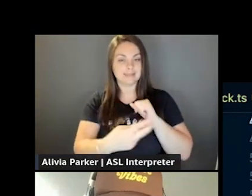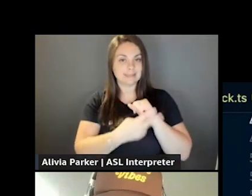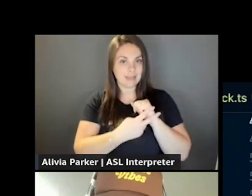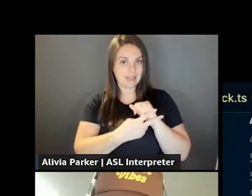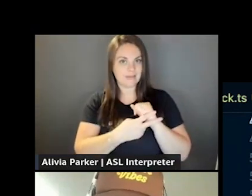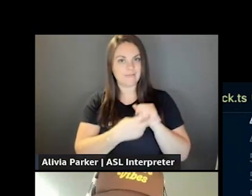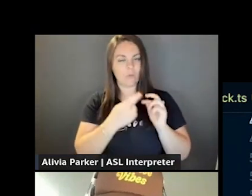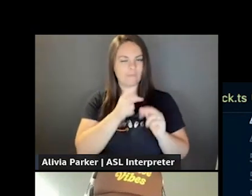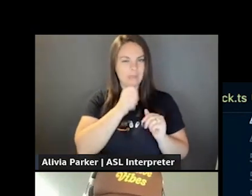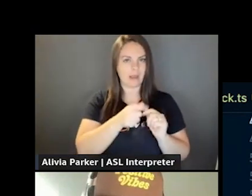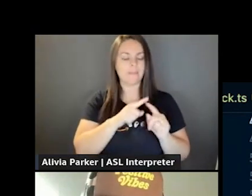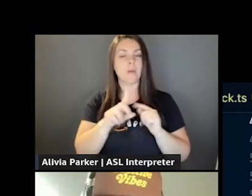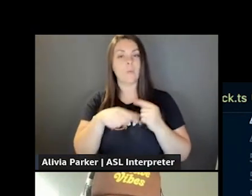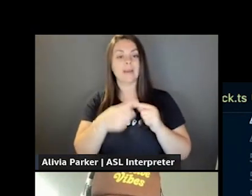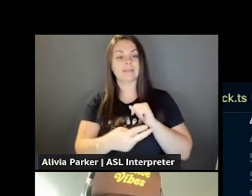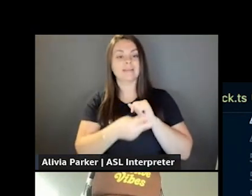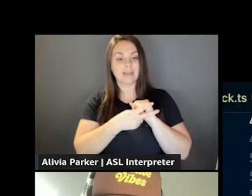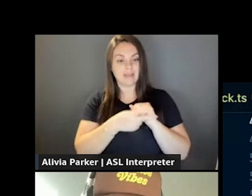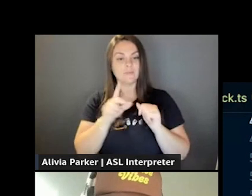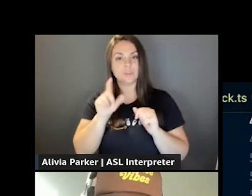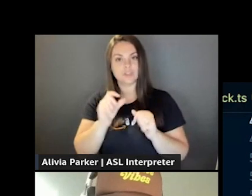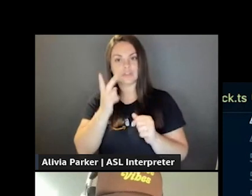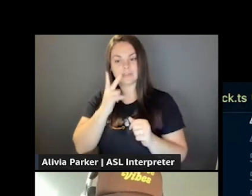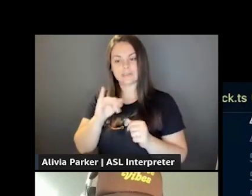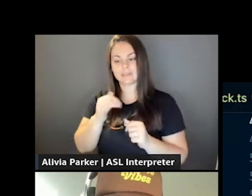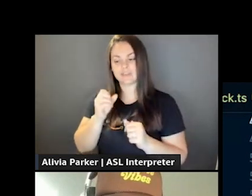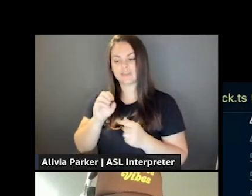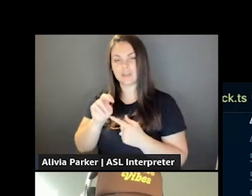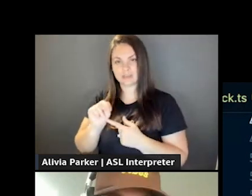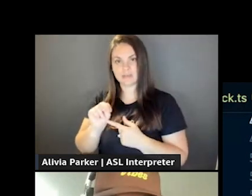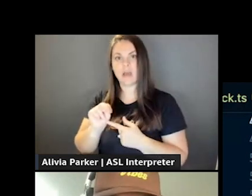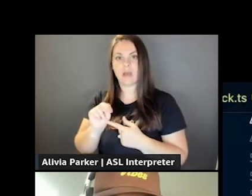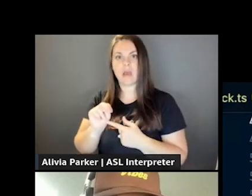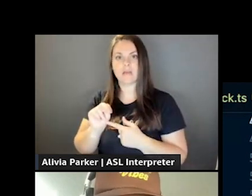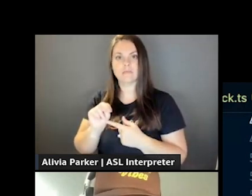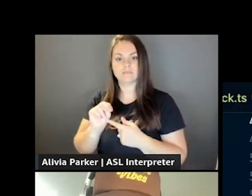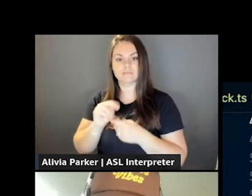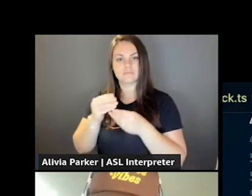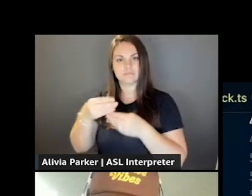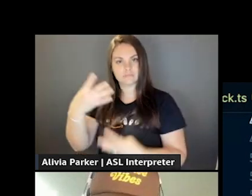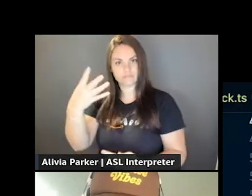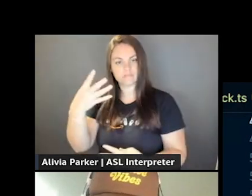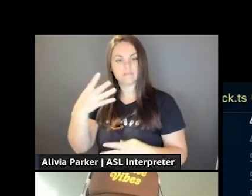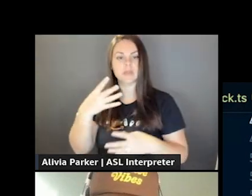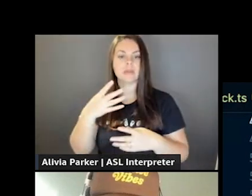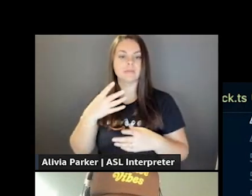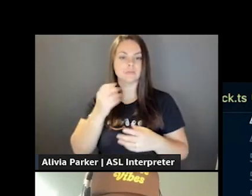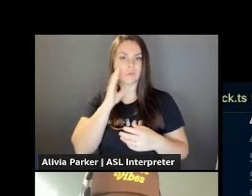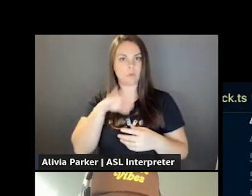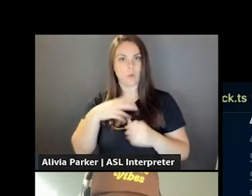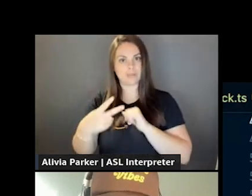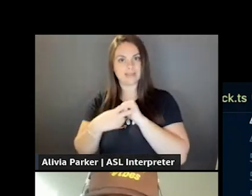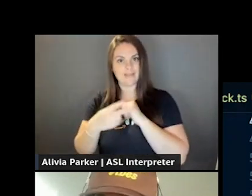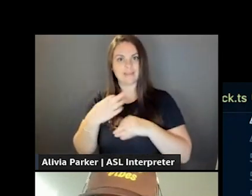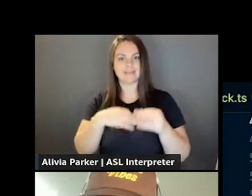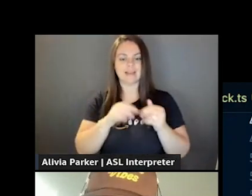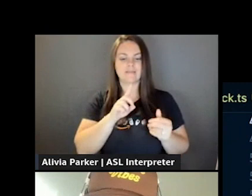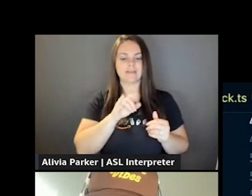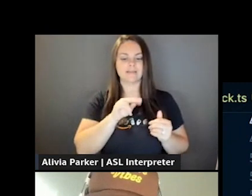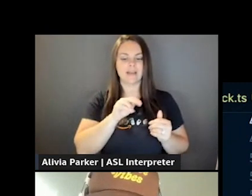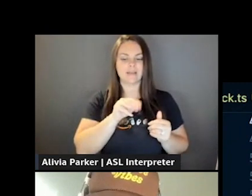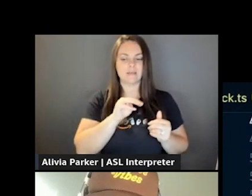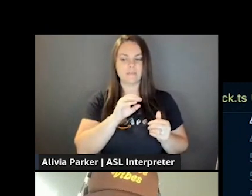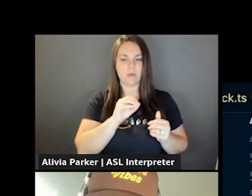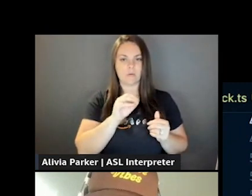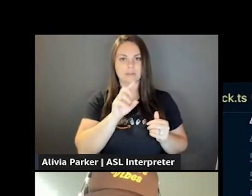with. So that way we know that it's persisted inside of DynamoDB. Now, as a UI developer, you love this because at this point, you can do whatever you want with